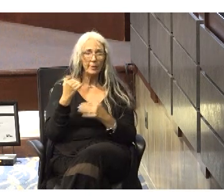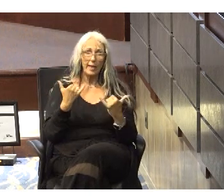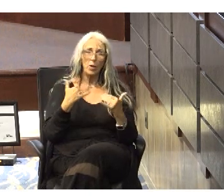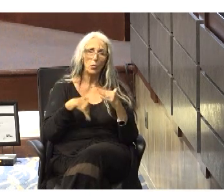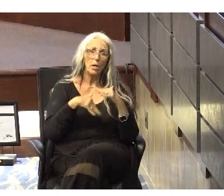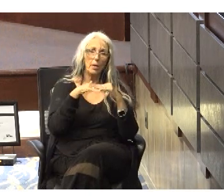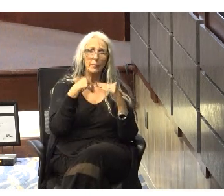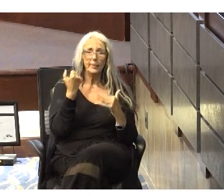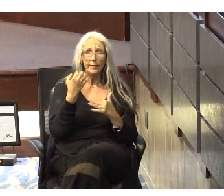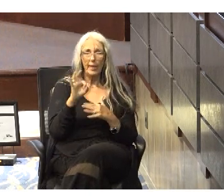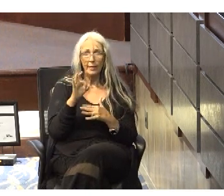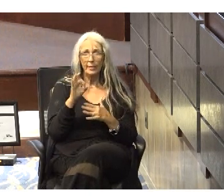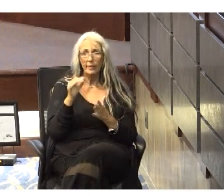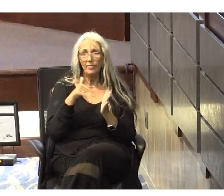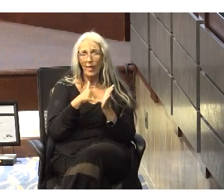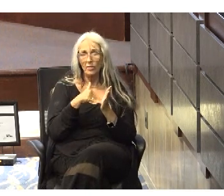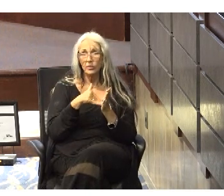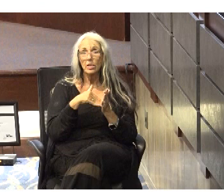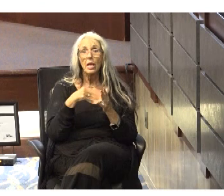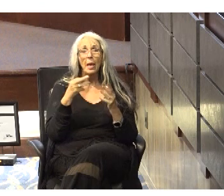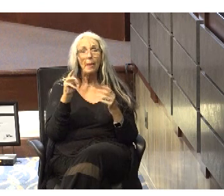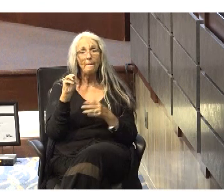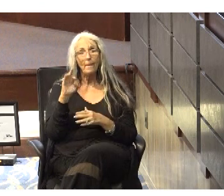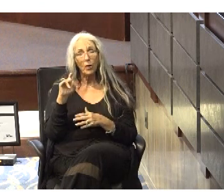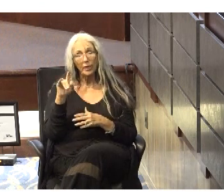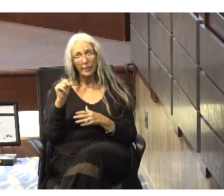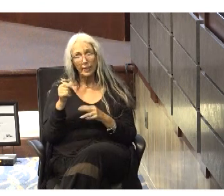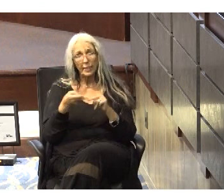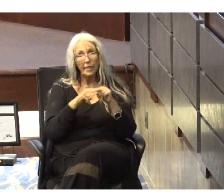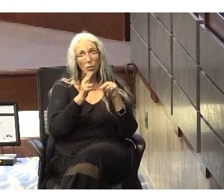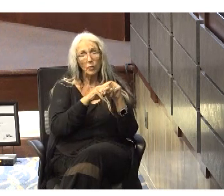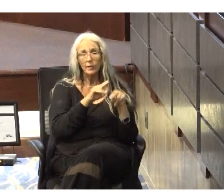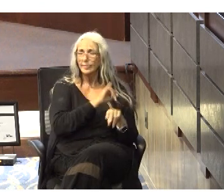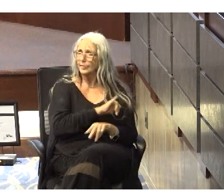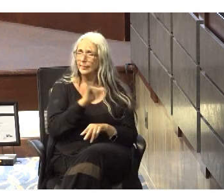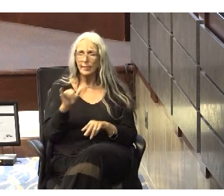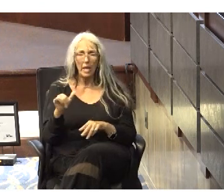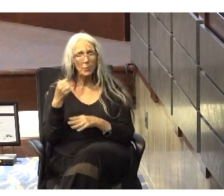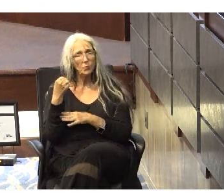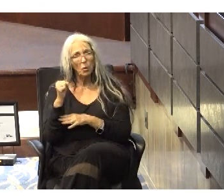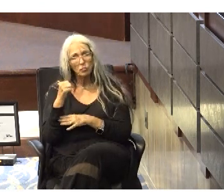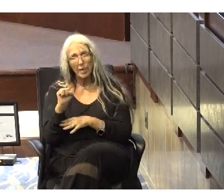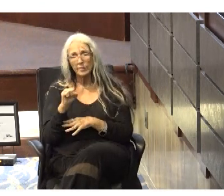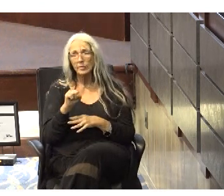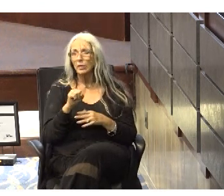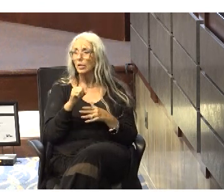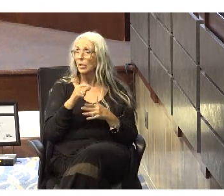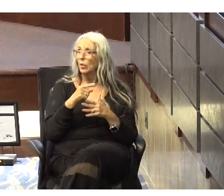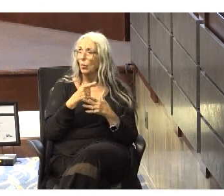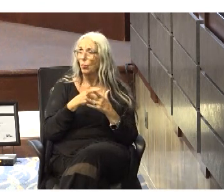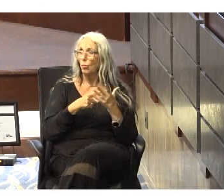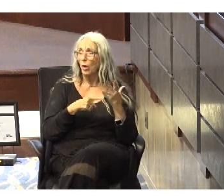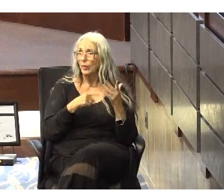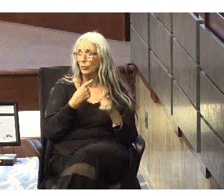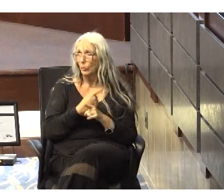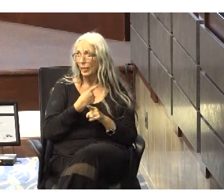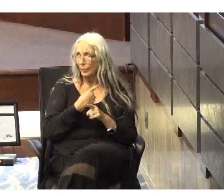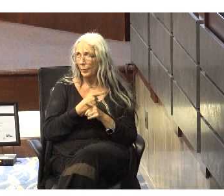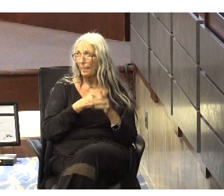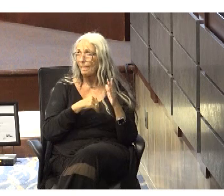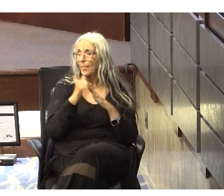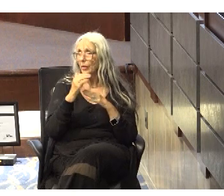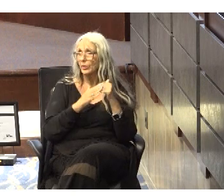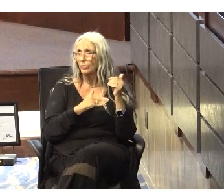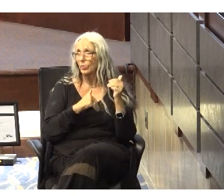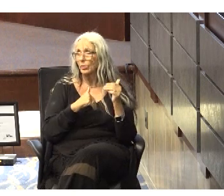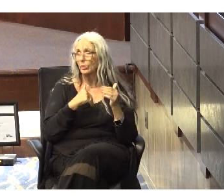19,000. So as the market has increased, so have the number of protests, and what was a more than adequate building, we're now kind of